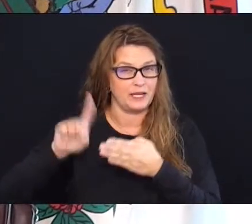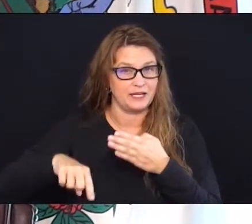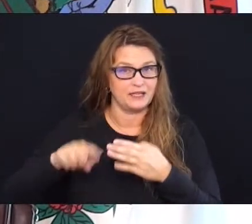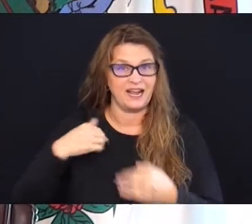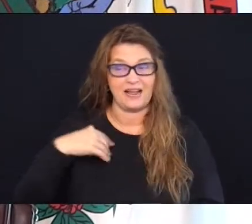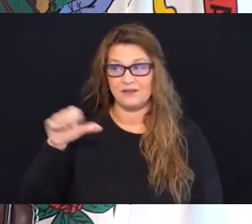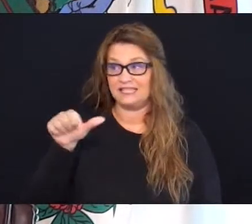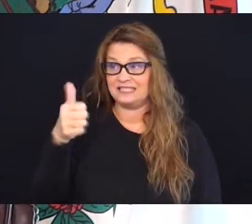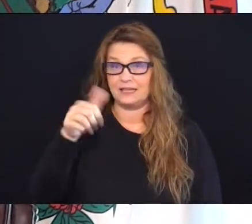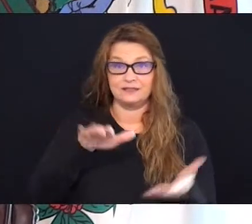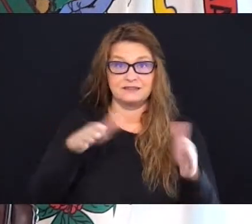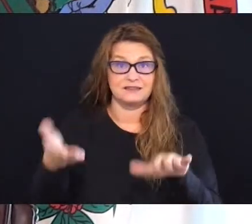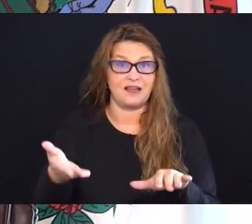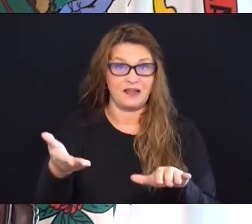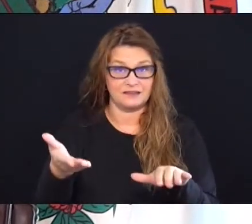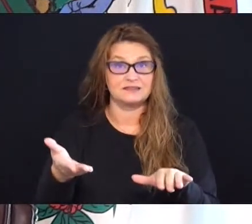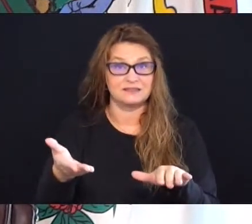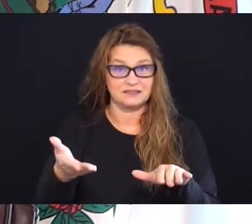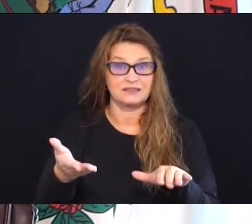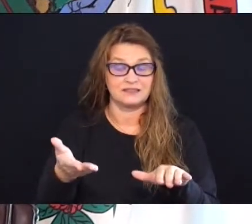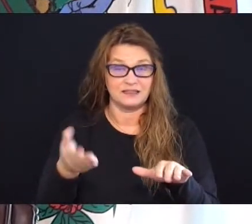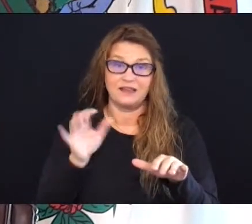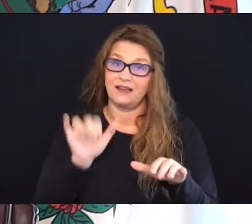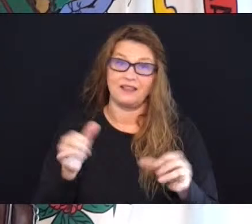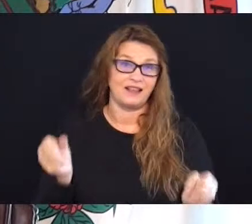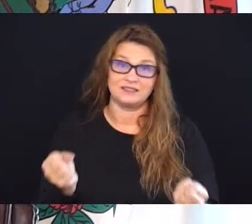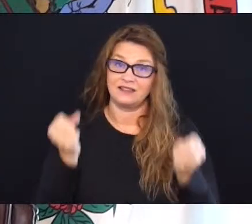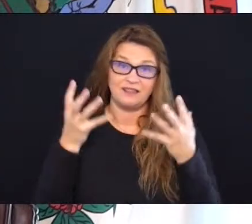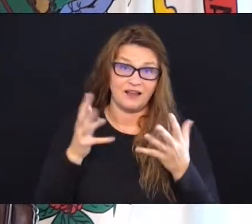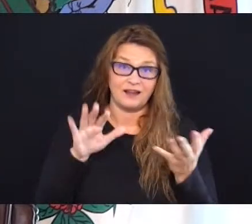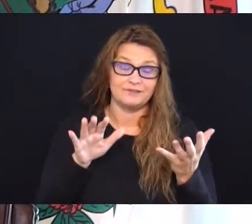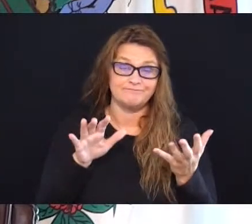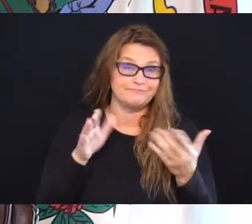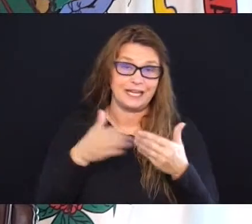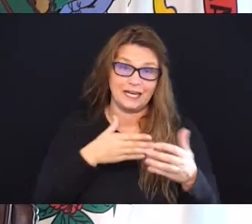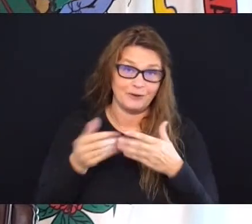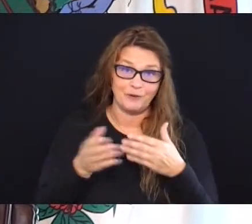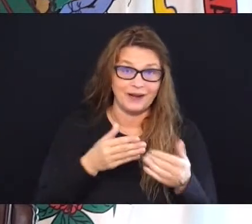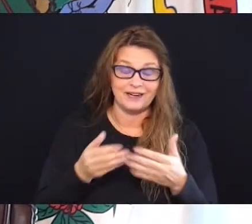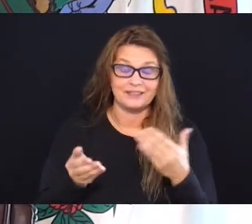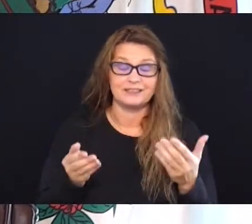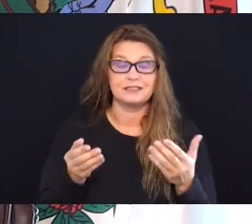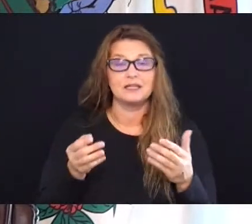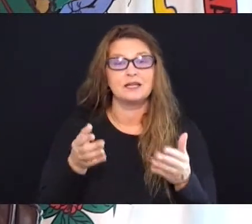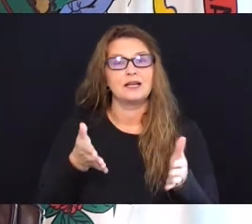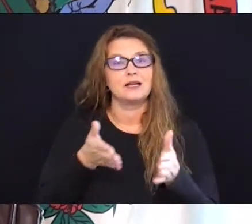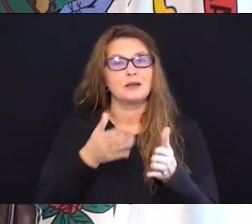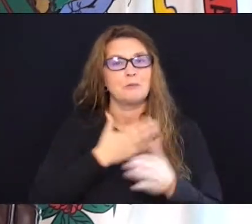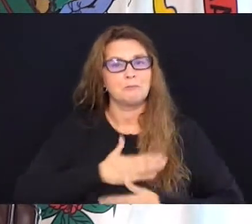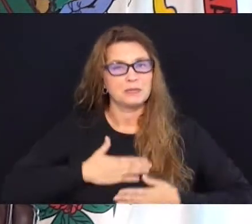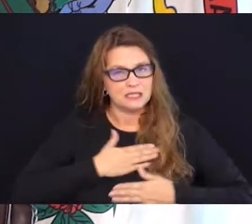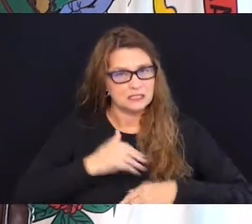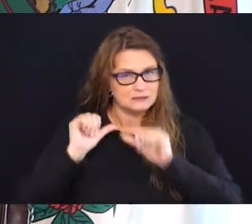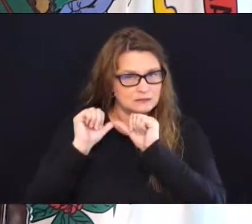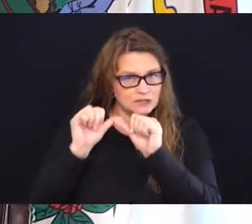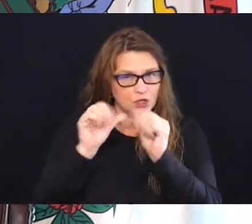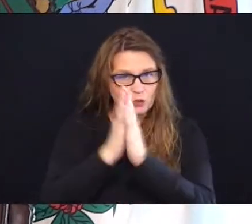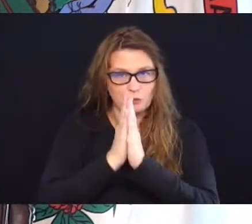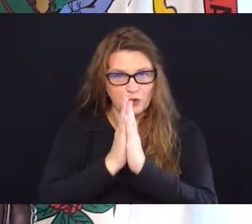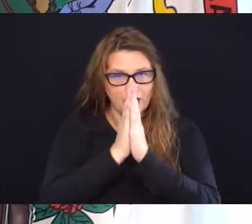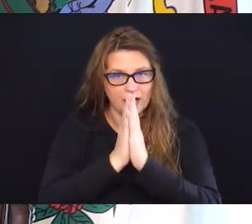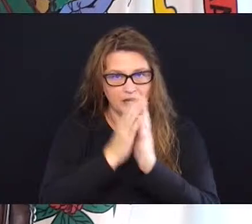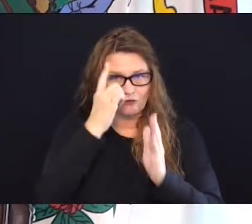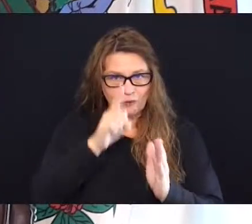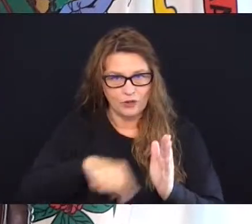10 additional deaths, and that's 10 too many. We know that too. But I'll ask again for your prayers and everything for all